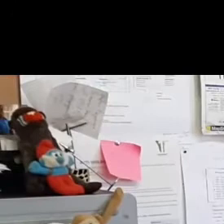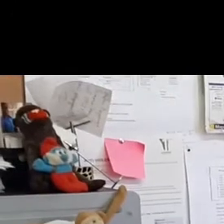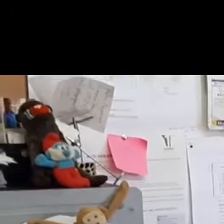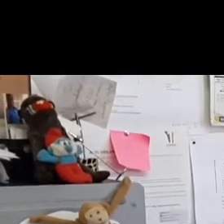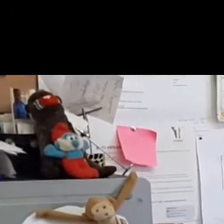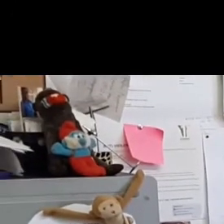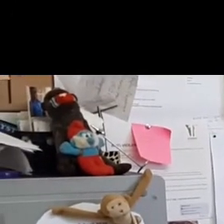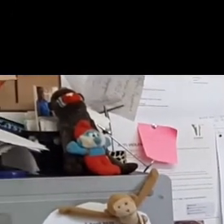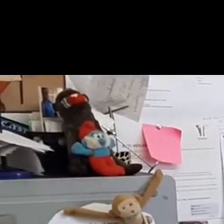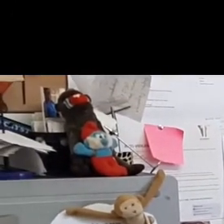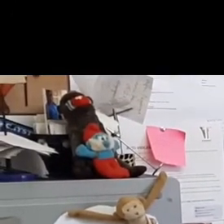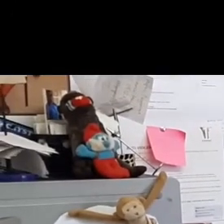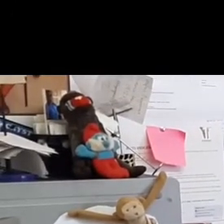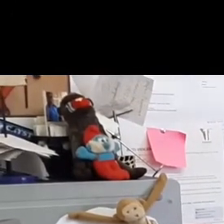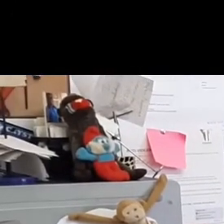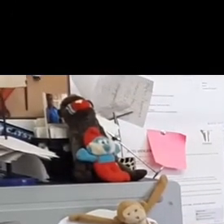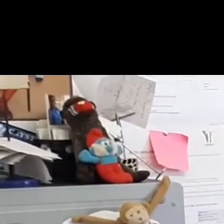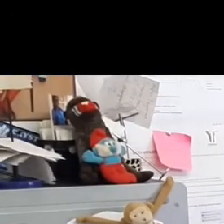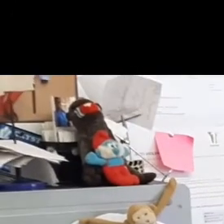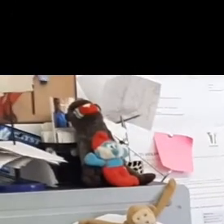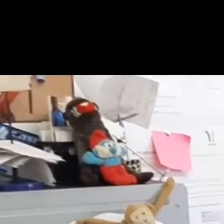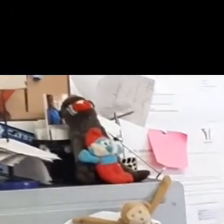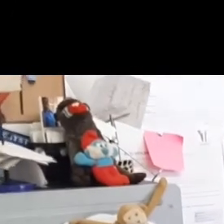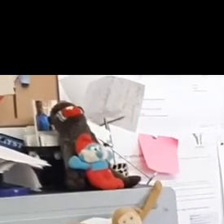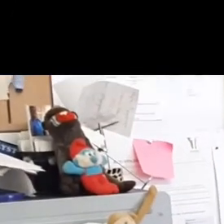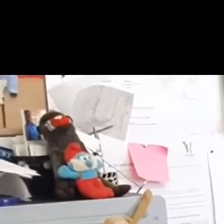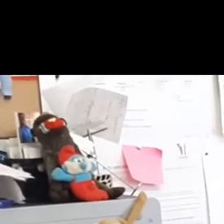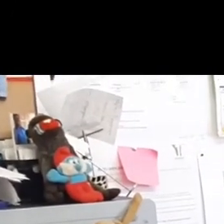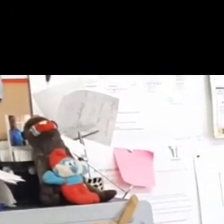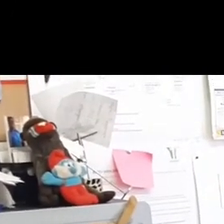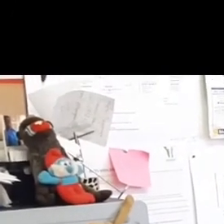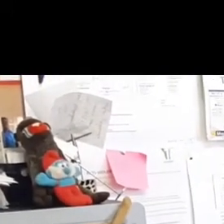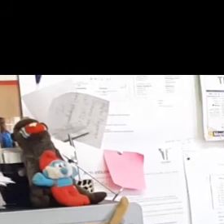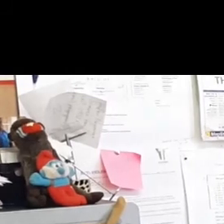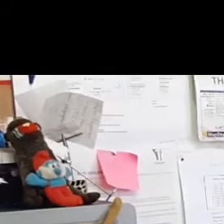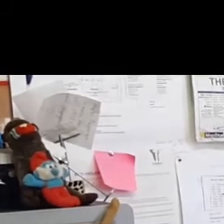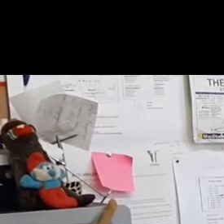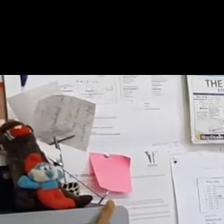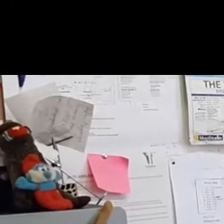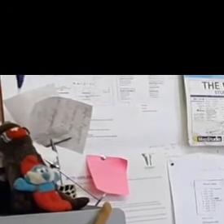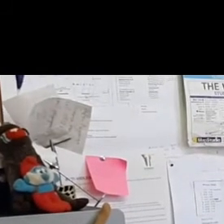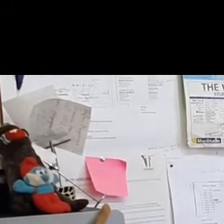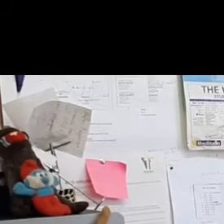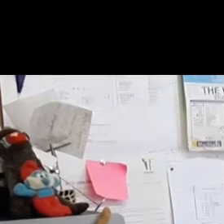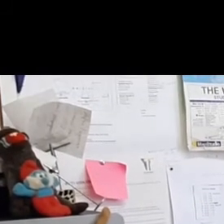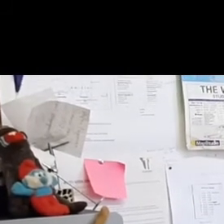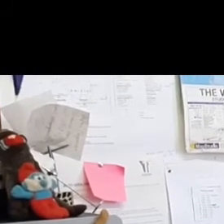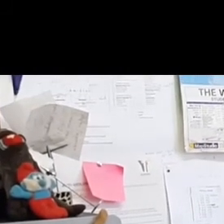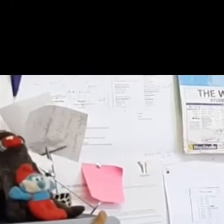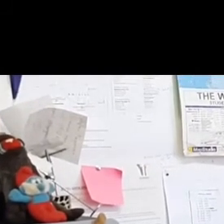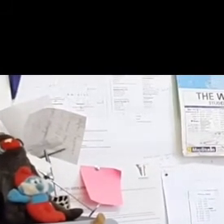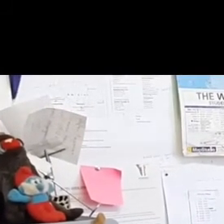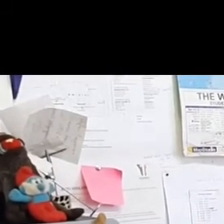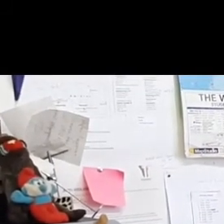the fact that you did it in the mother tongues, which is at our school, Khoikhoi Kopap and Otjiherero, so